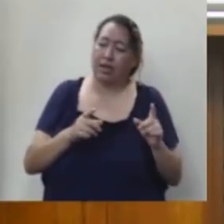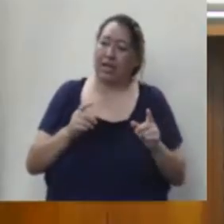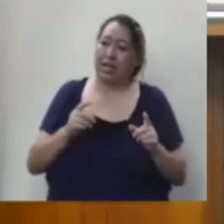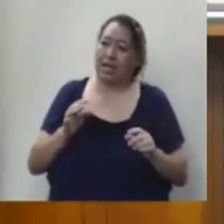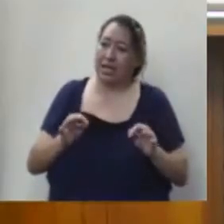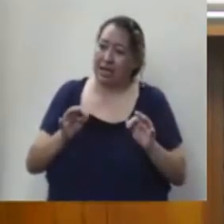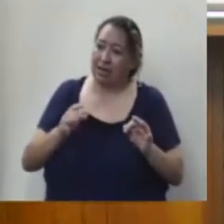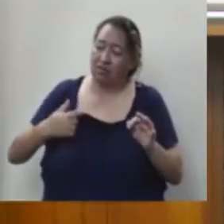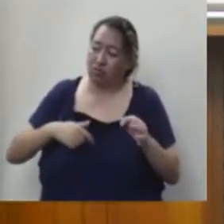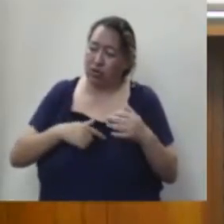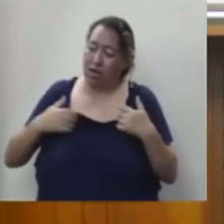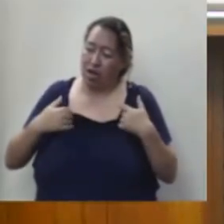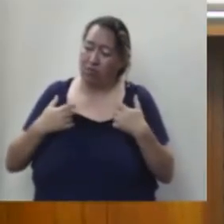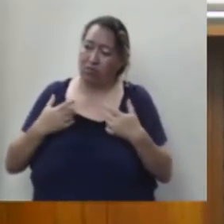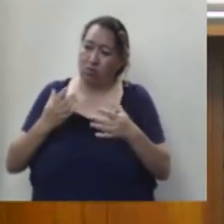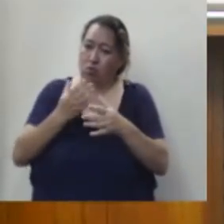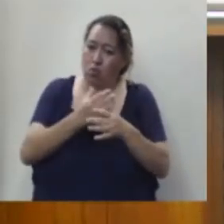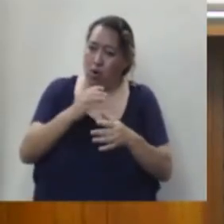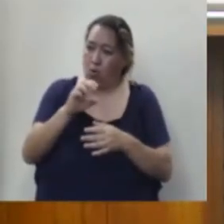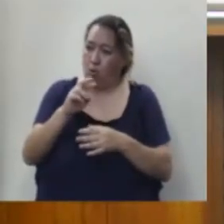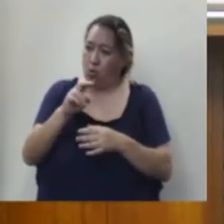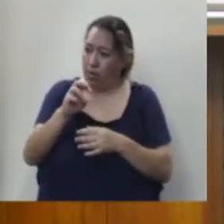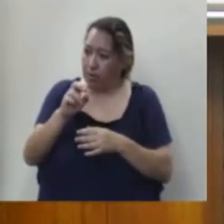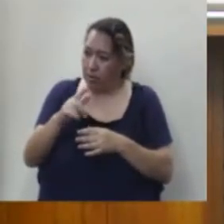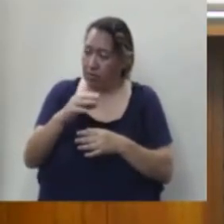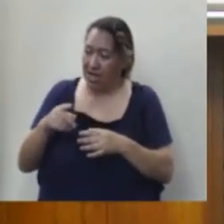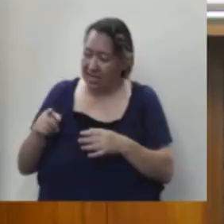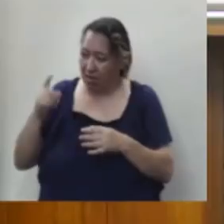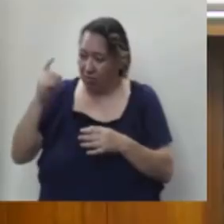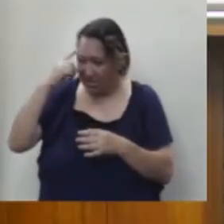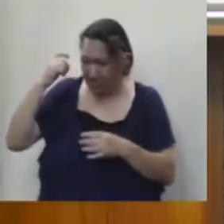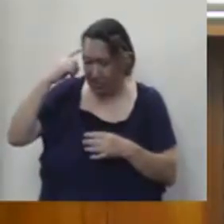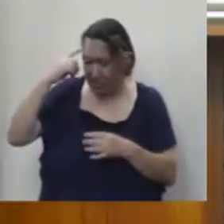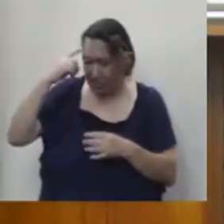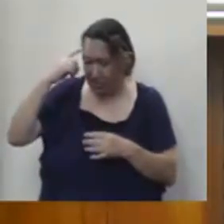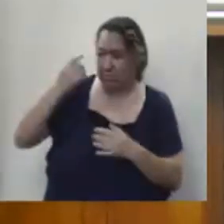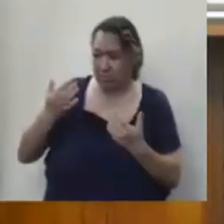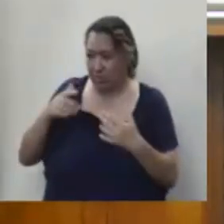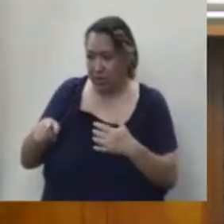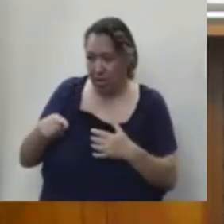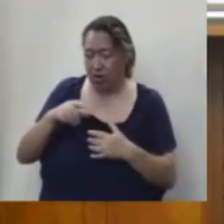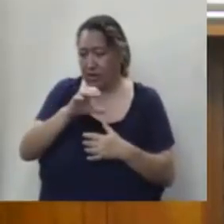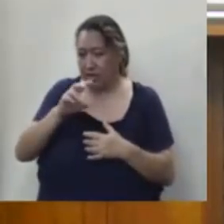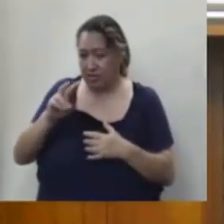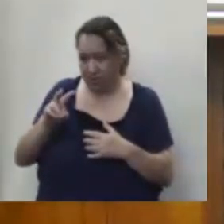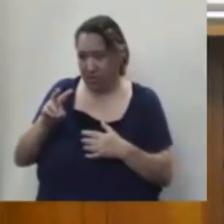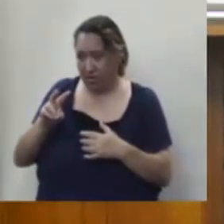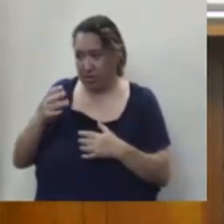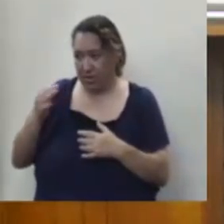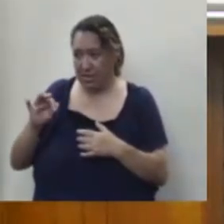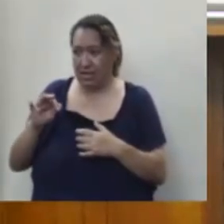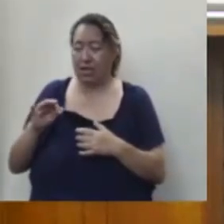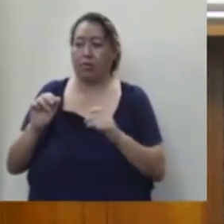criminals and there is a suspicion of them possibly being COVID potential, then we will of course test